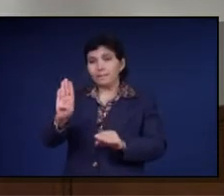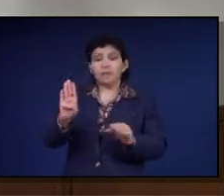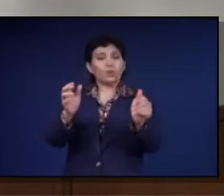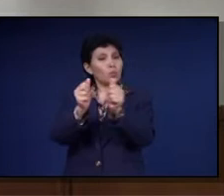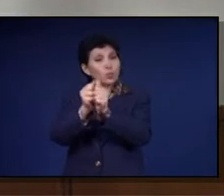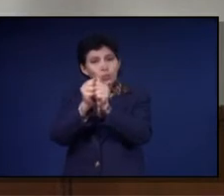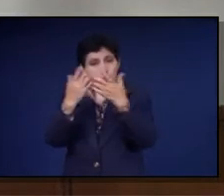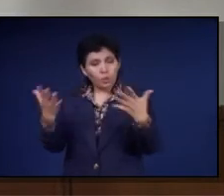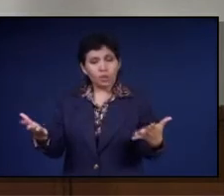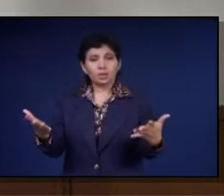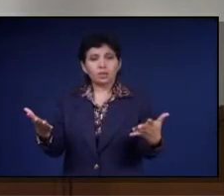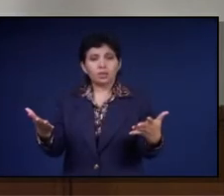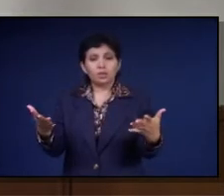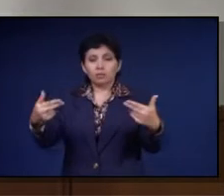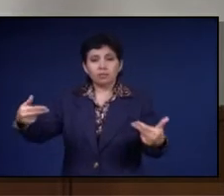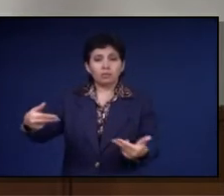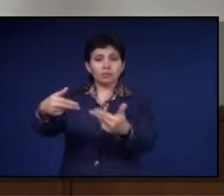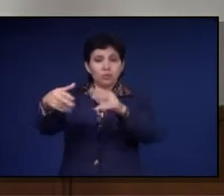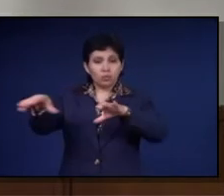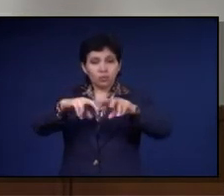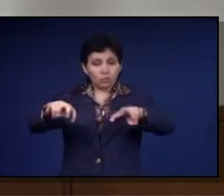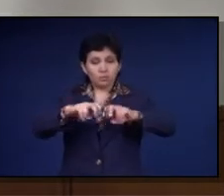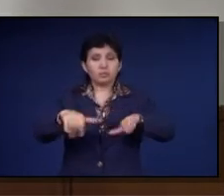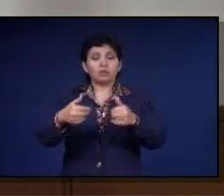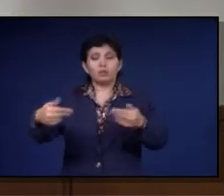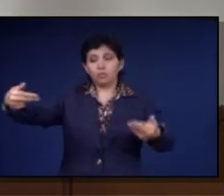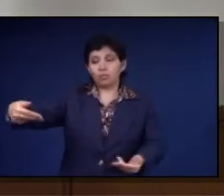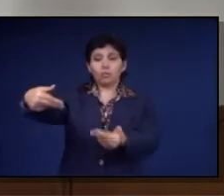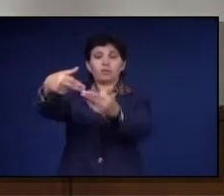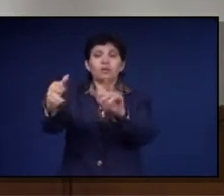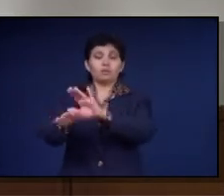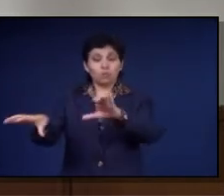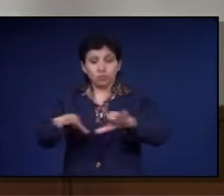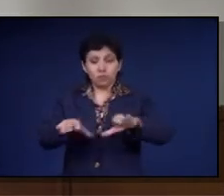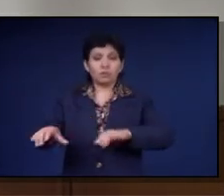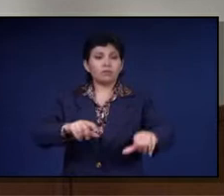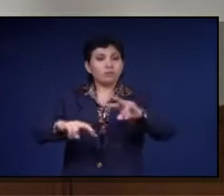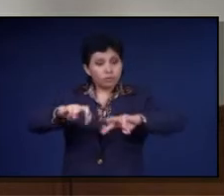something in between. There must be a relationship in between that connects what you're trying to research about.